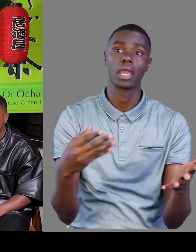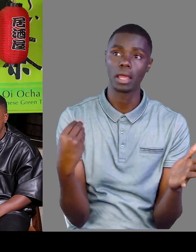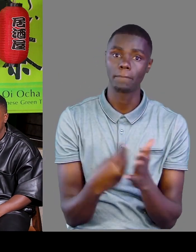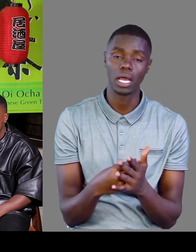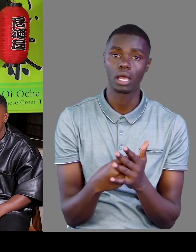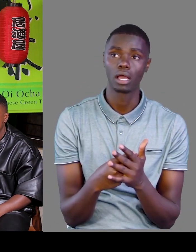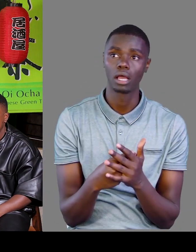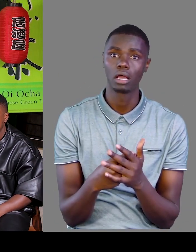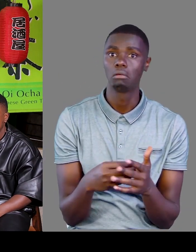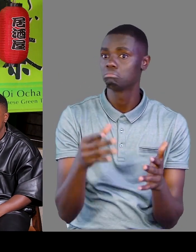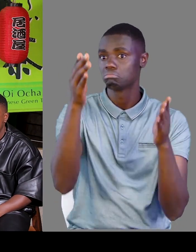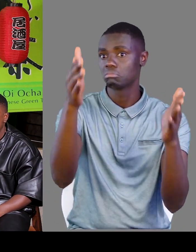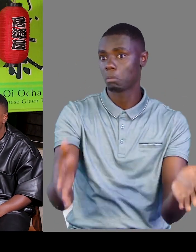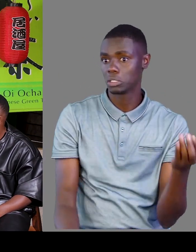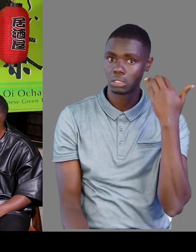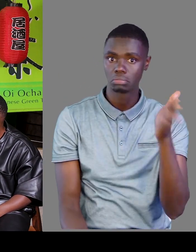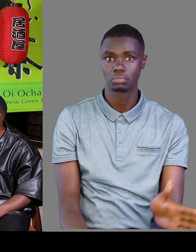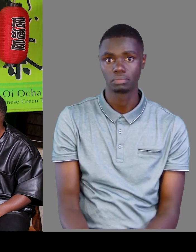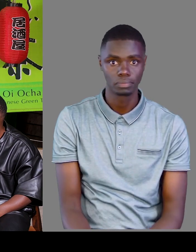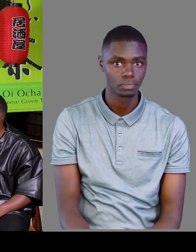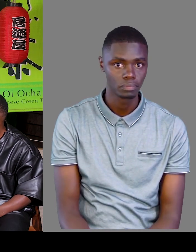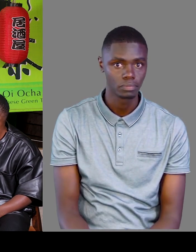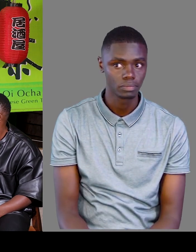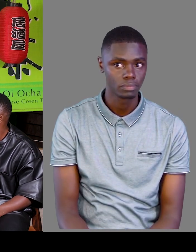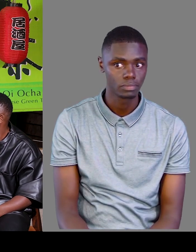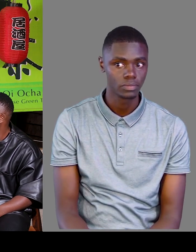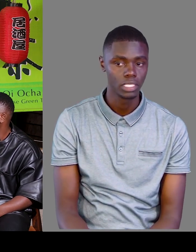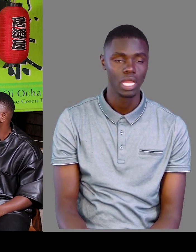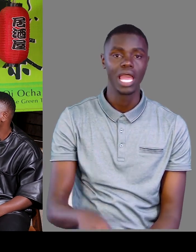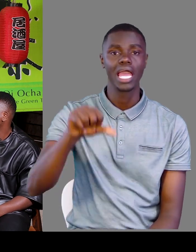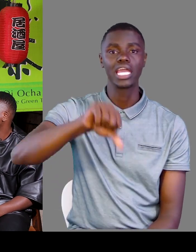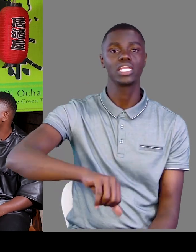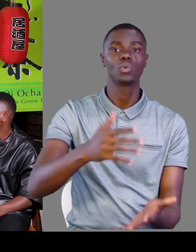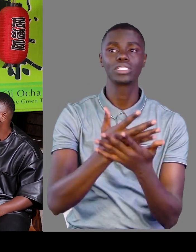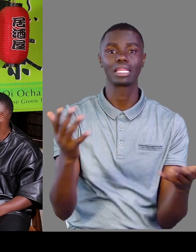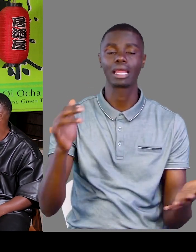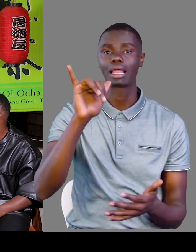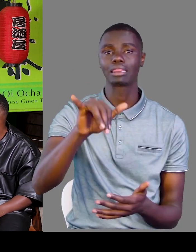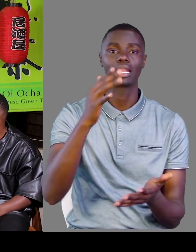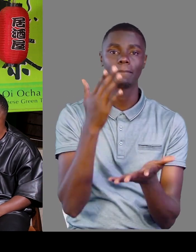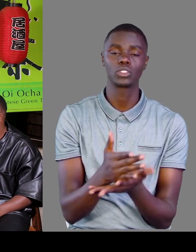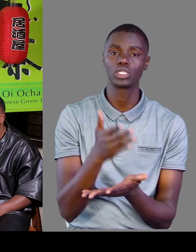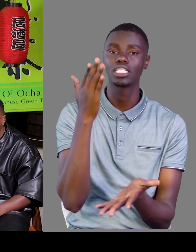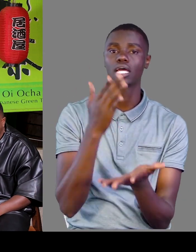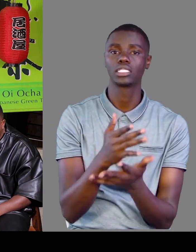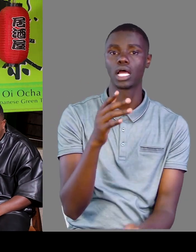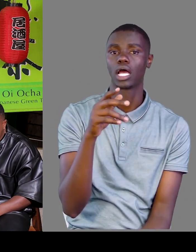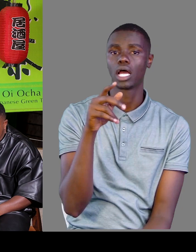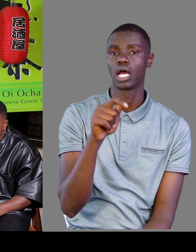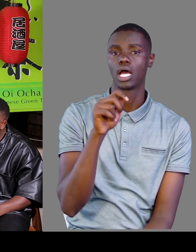amesema nini ifanyike juu ya ball, msee ajui. Na utaget the worst thing, labda we'll say ni footballer.